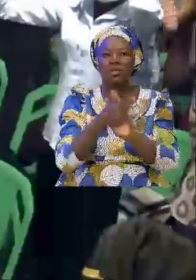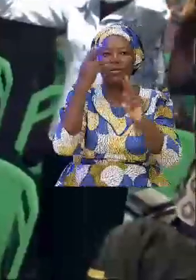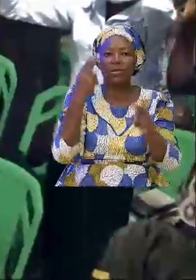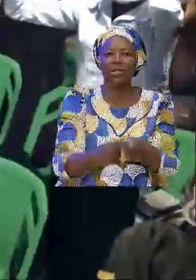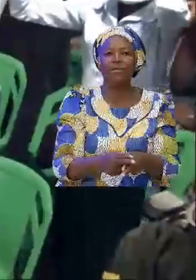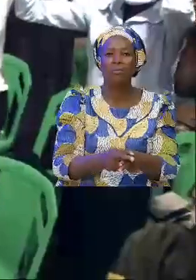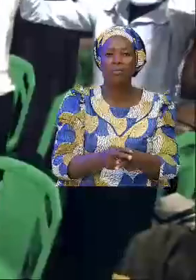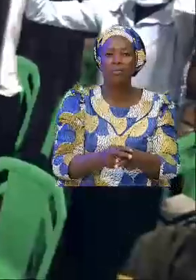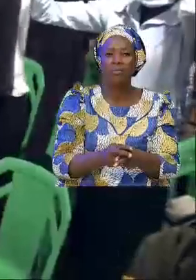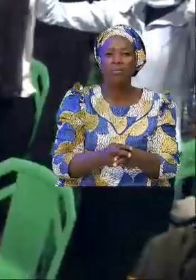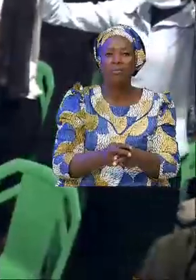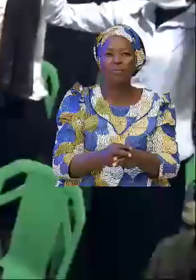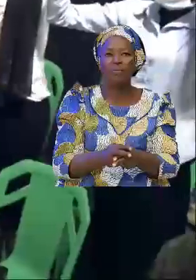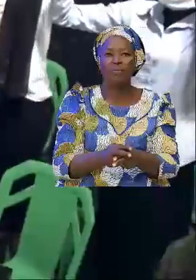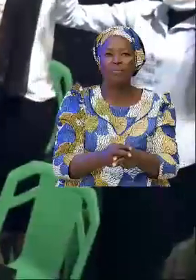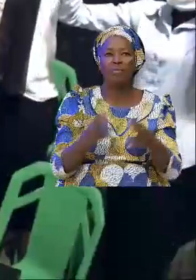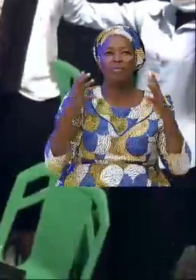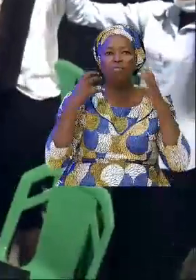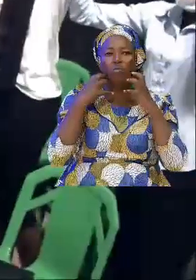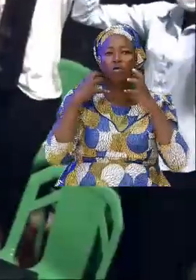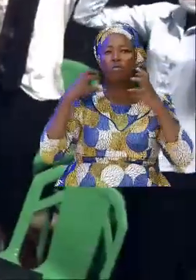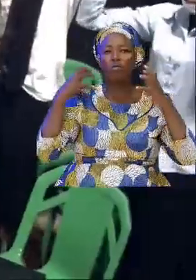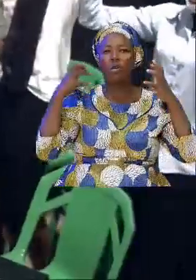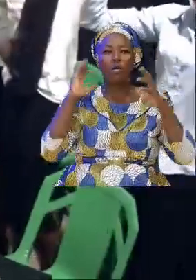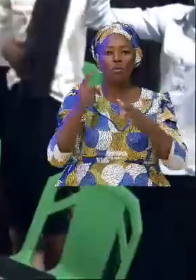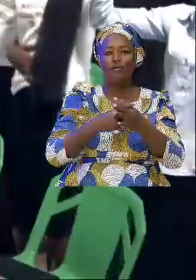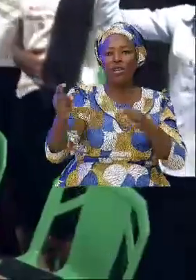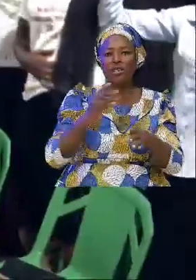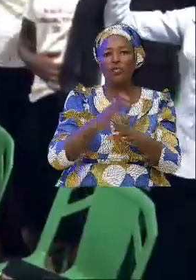Broken bones will be joined together.